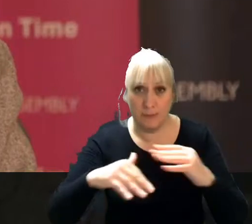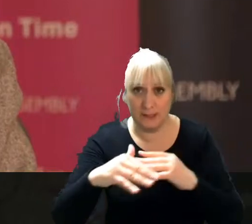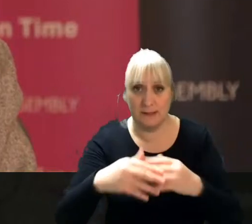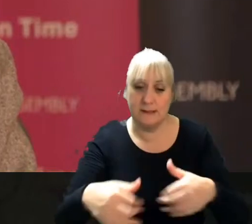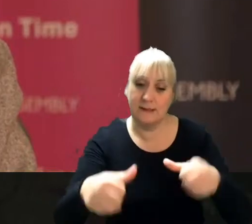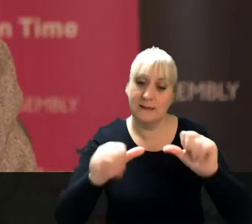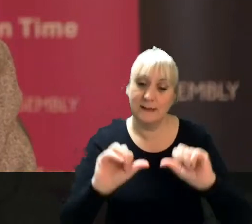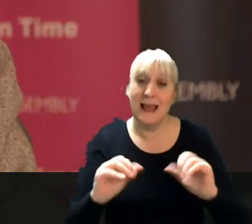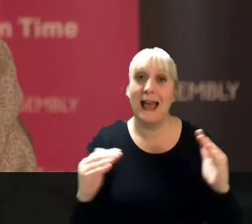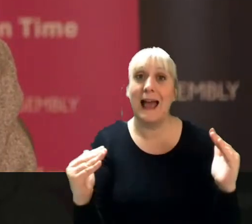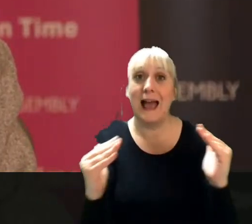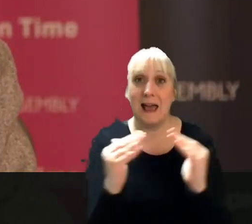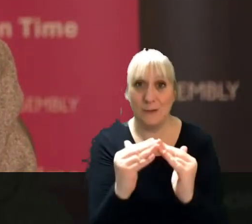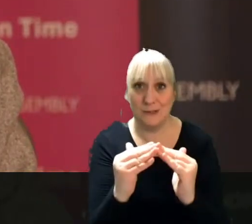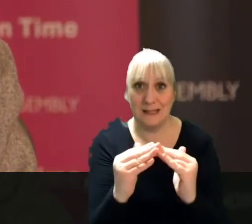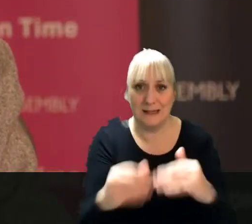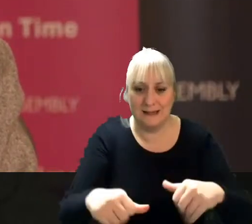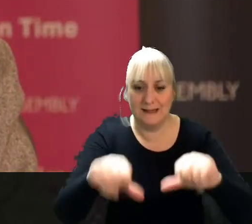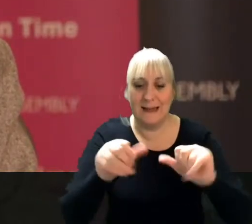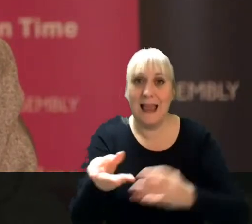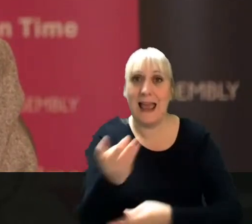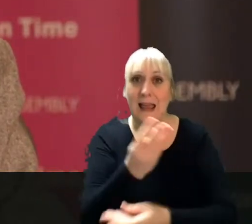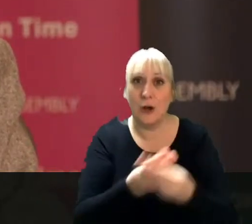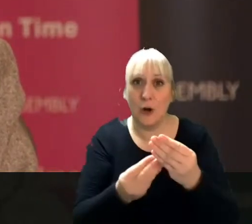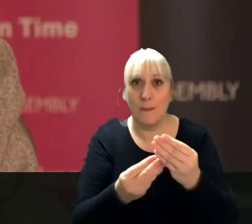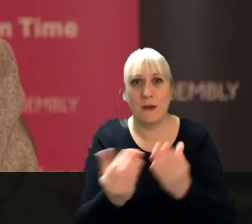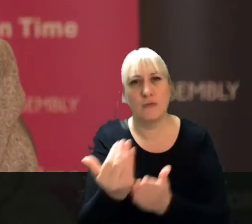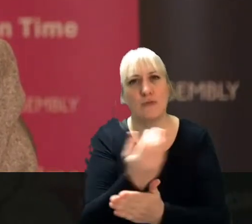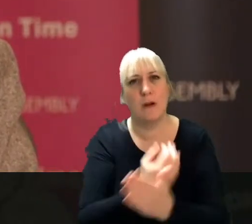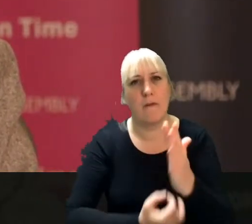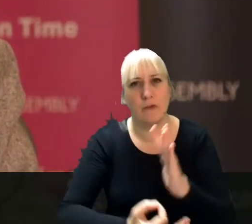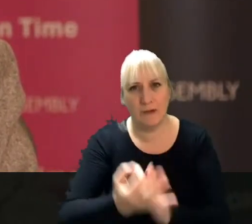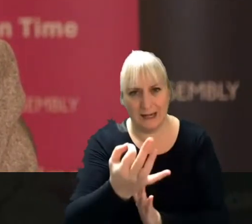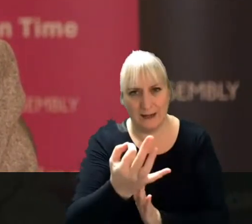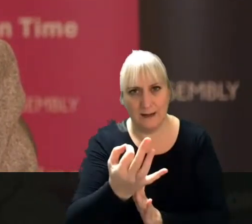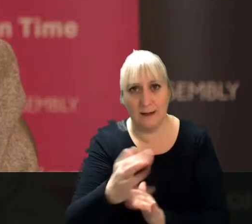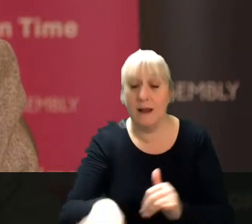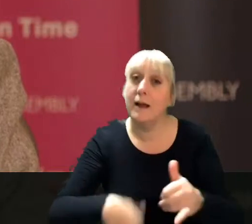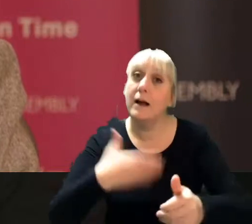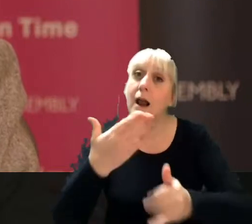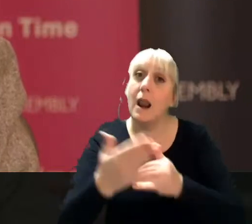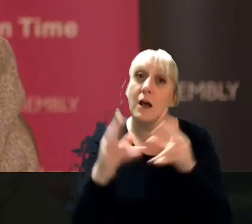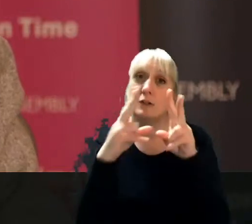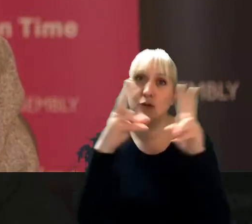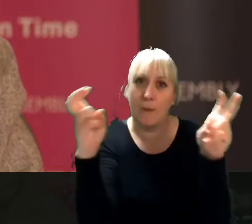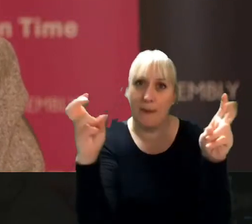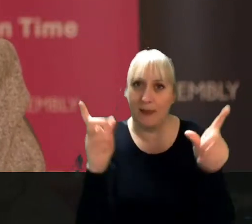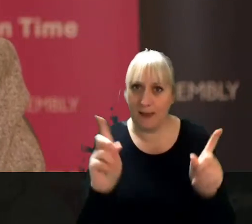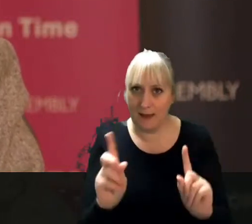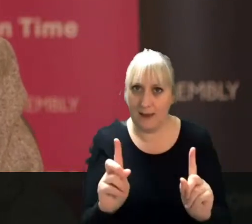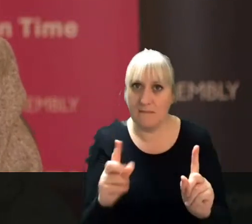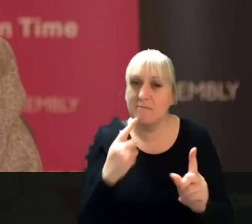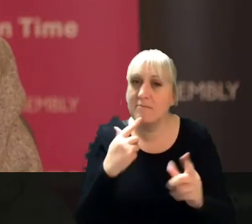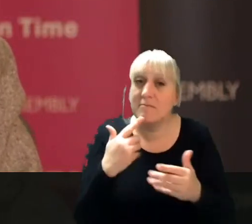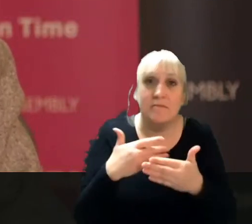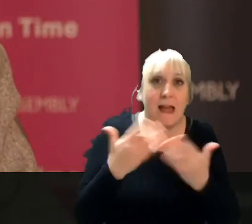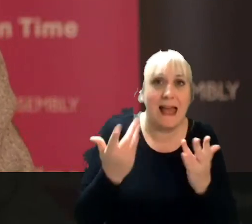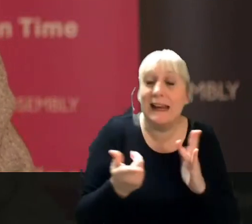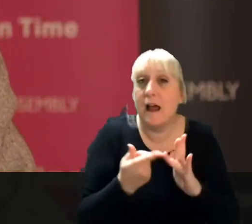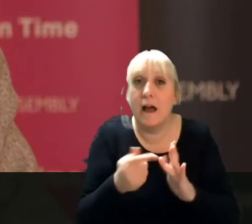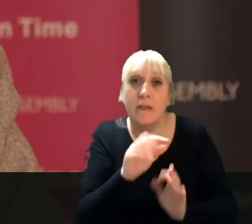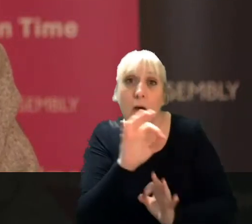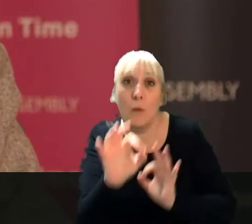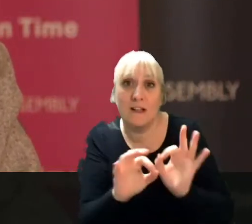London economic recovery, and the last topic will be anything else which has not already